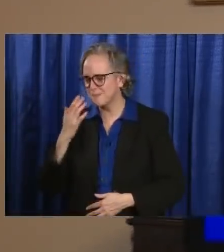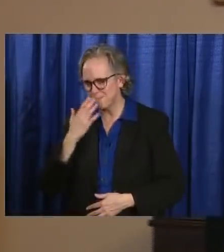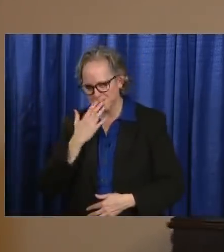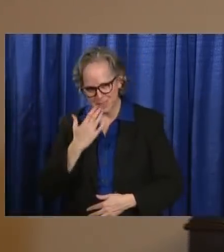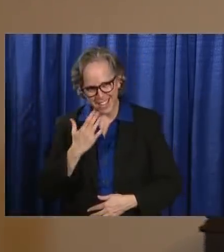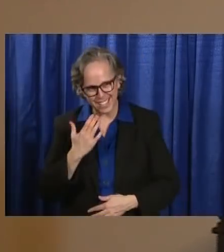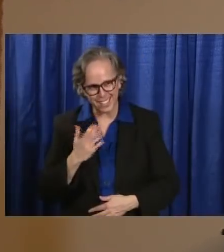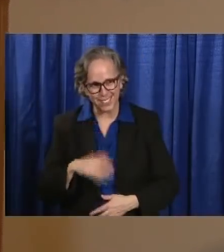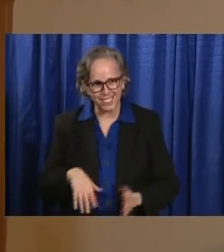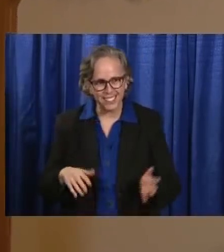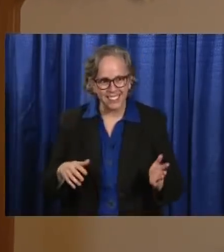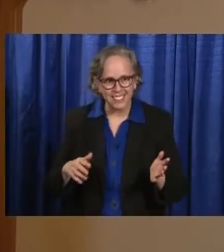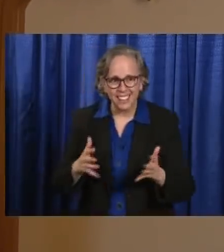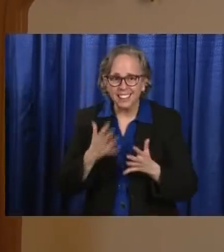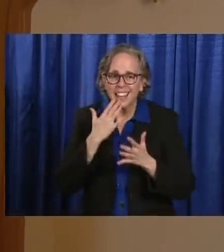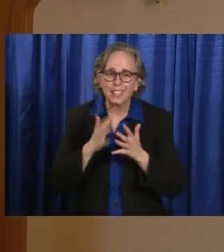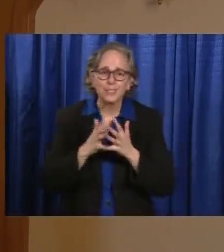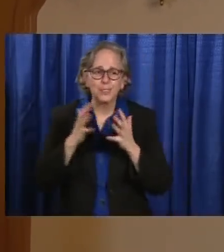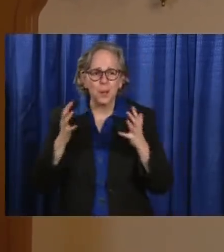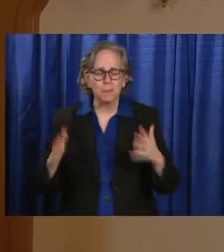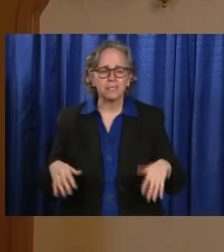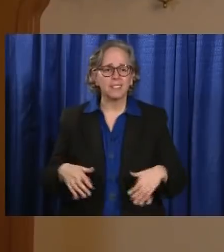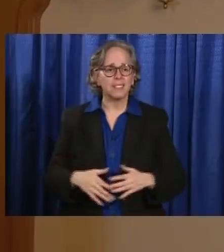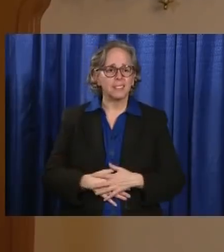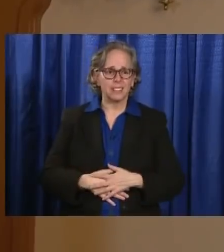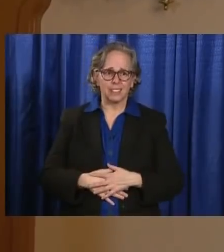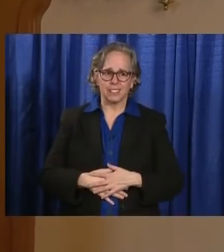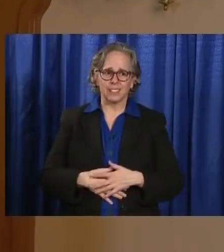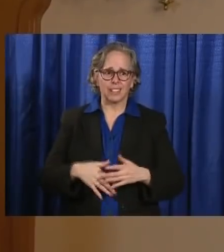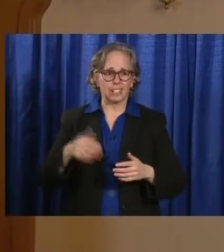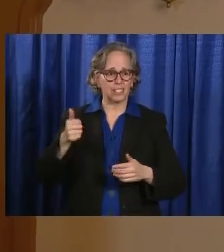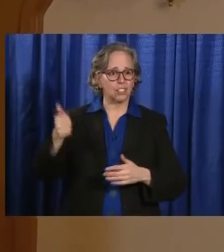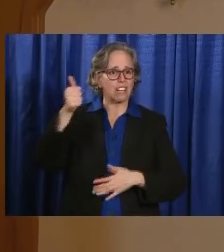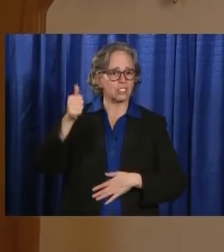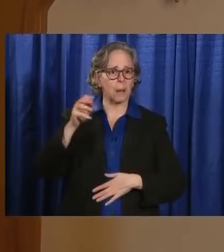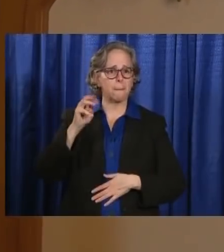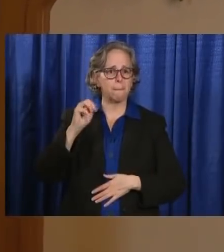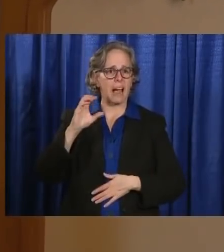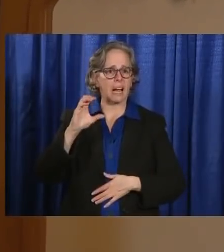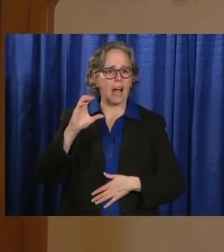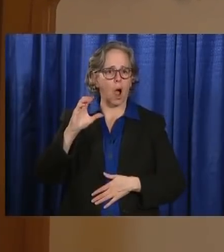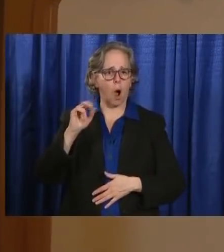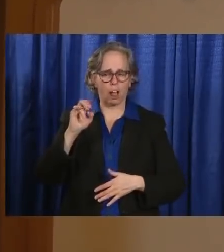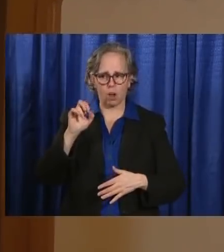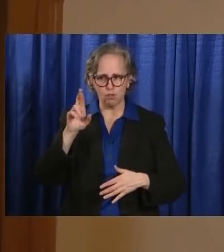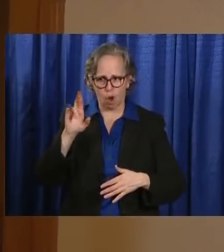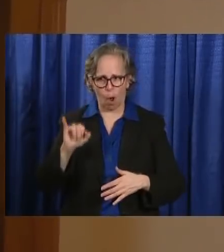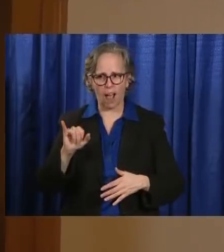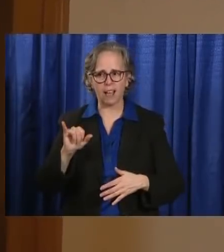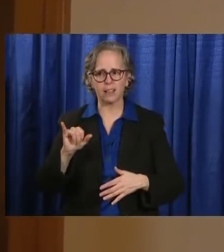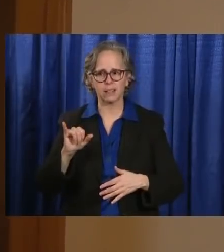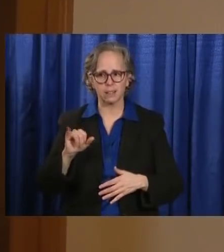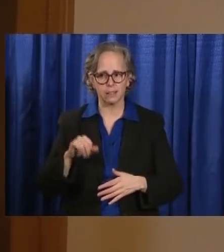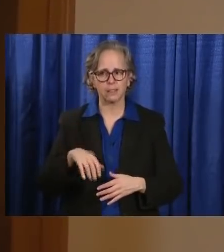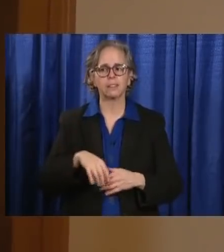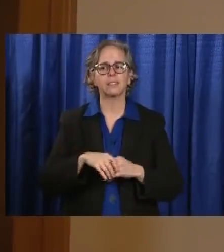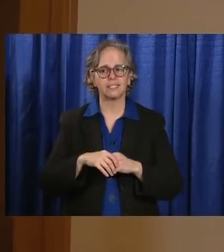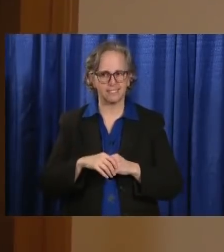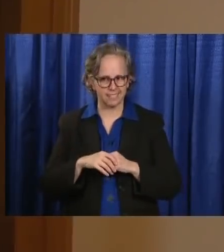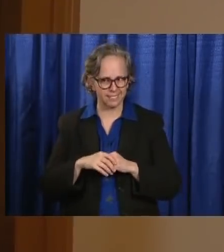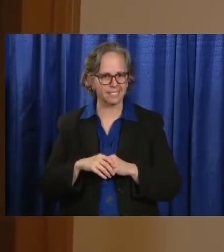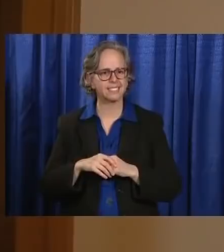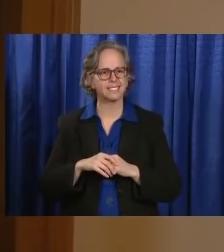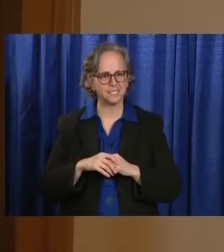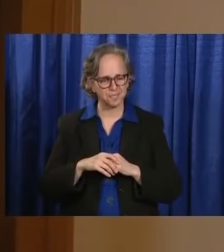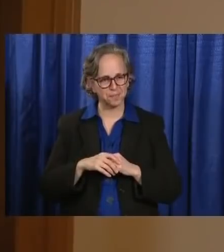Thank you so much, Director McElroy, Ursel. It's just such an honor to work alongside her. There's